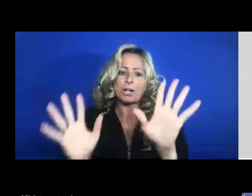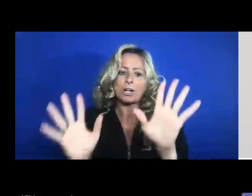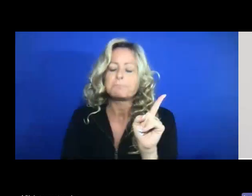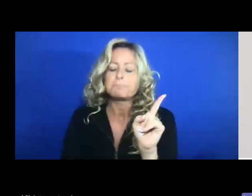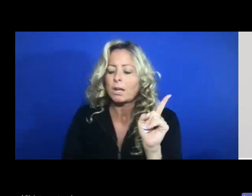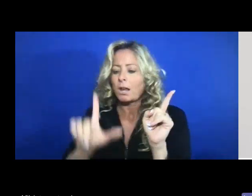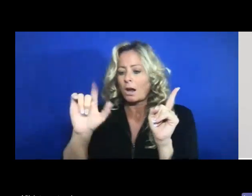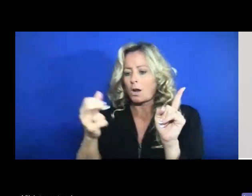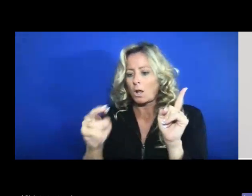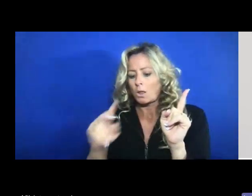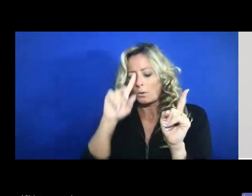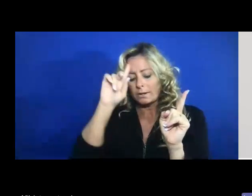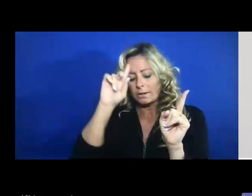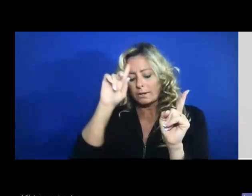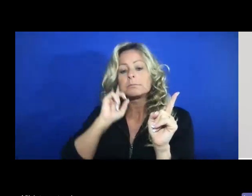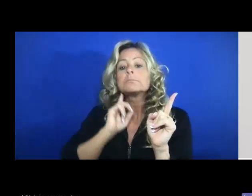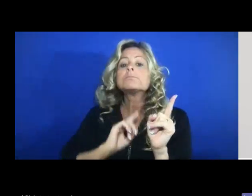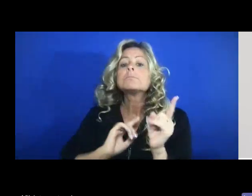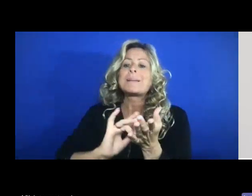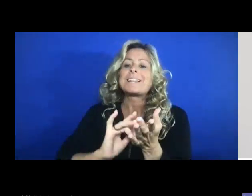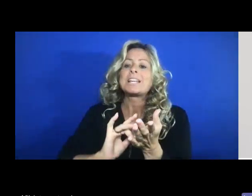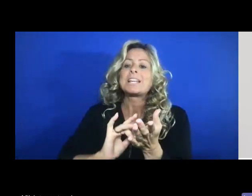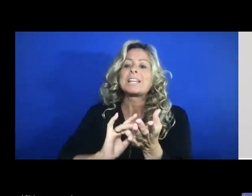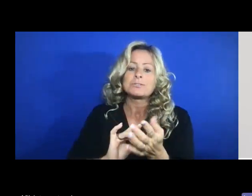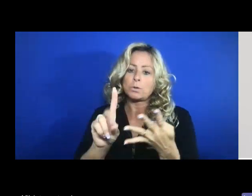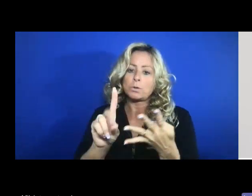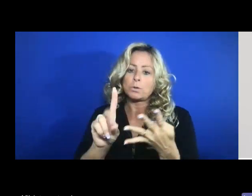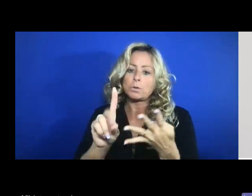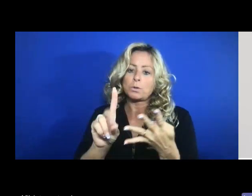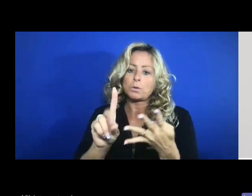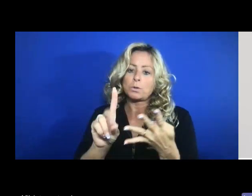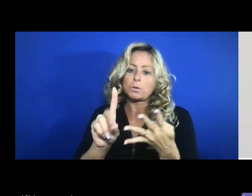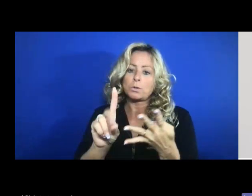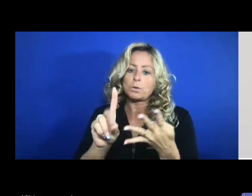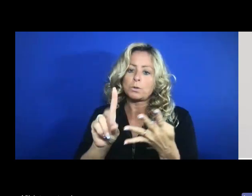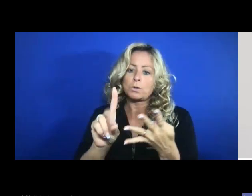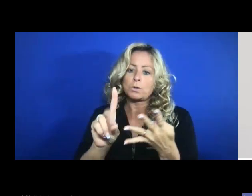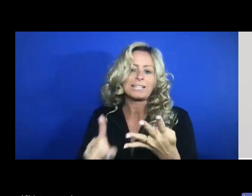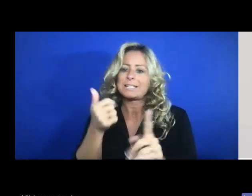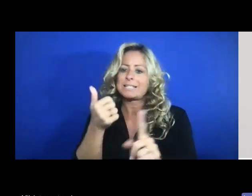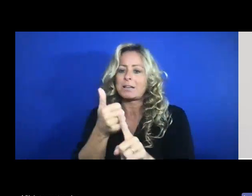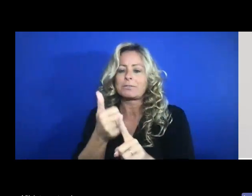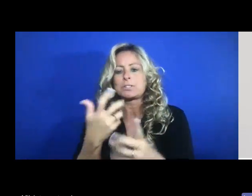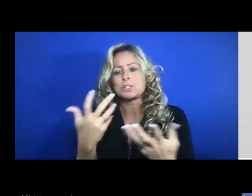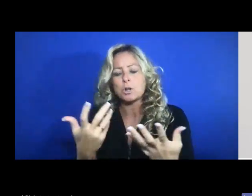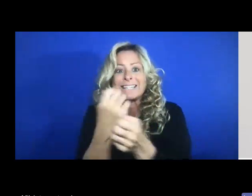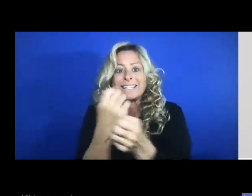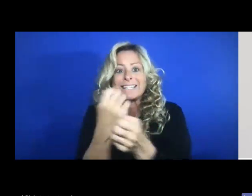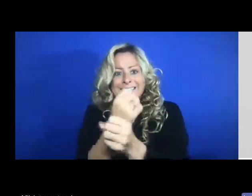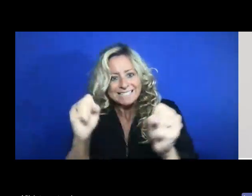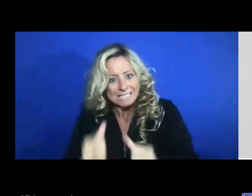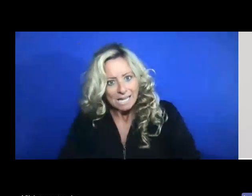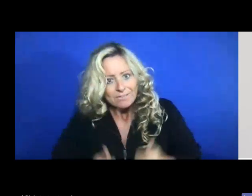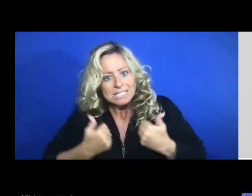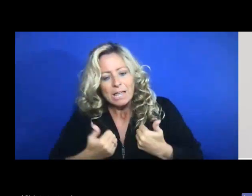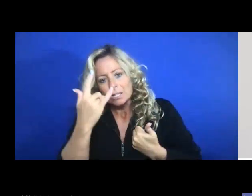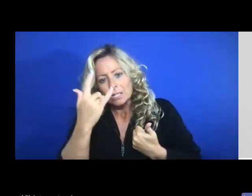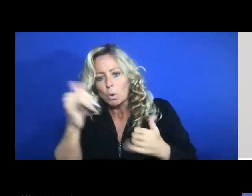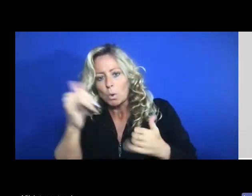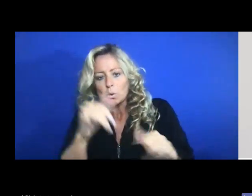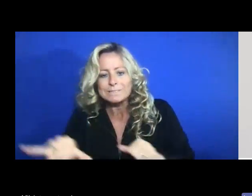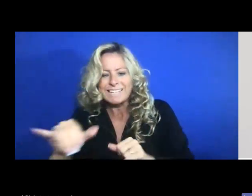I think just to sum up, medications for opioid use disorder is the gold standard treatment, right? It saves lives,